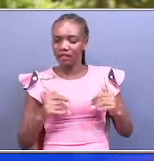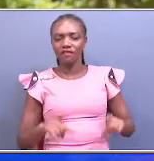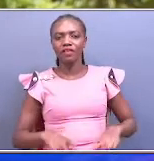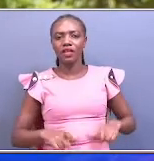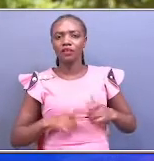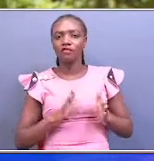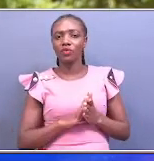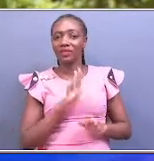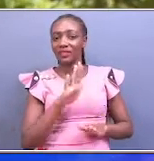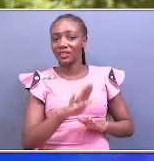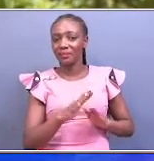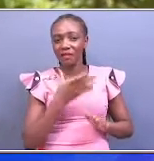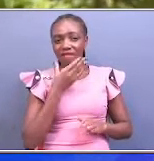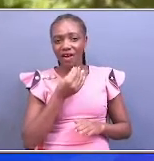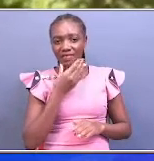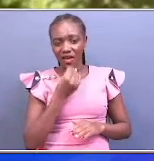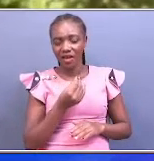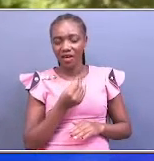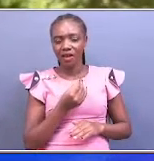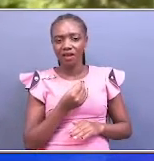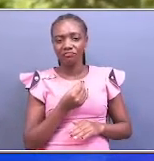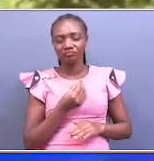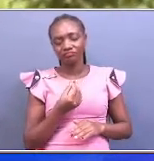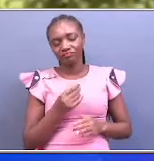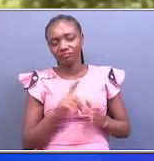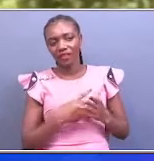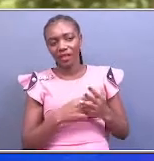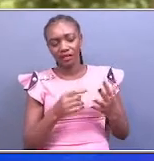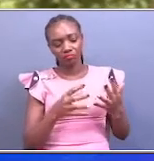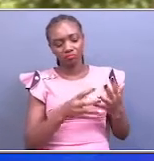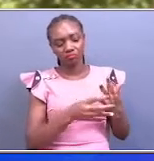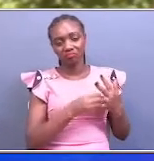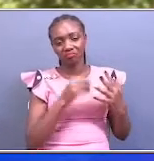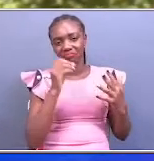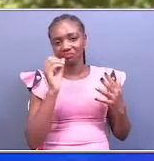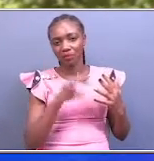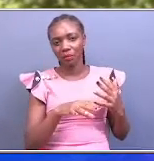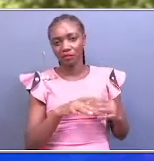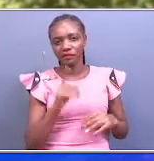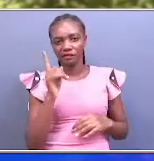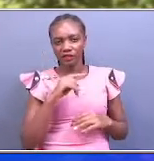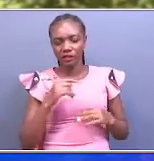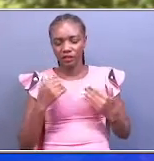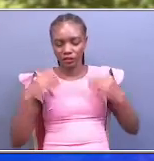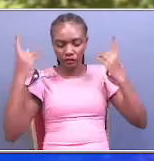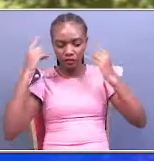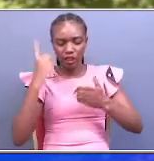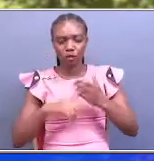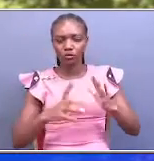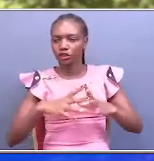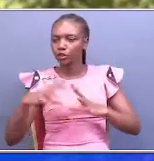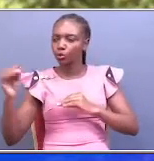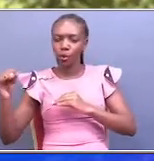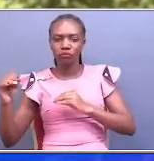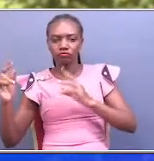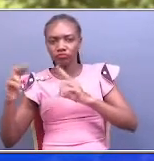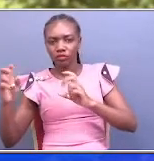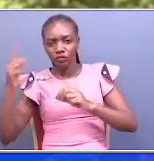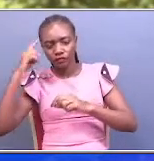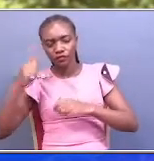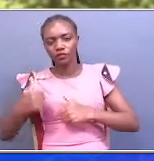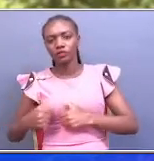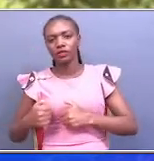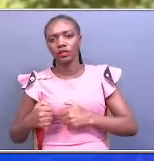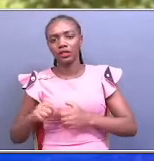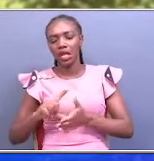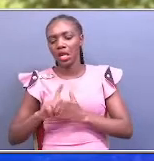mistreatment, I just decided to go out and look for another chance to satisfy myself and my needs. Then I got into the temptation